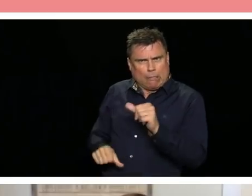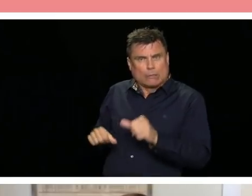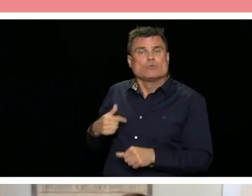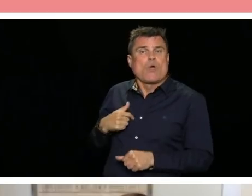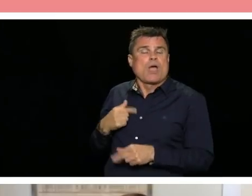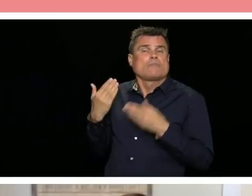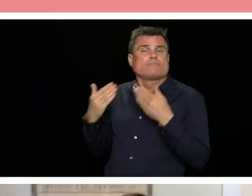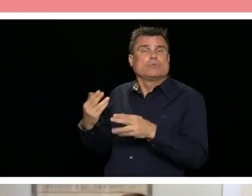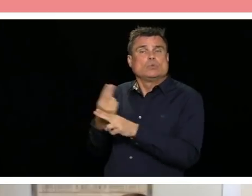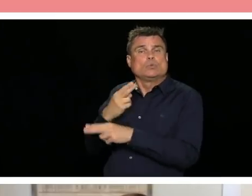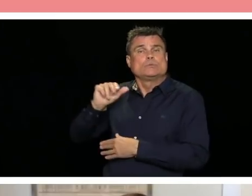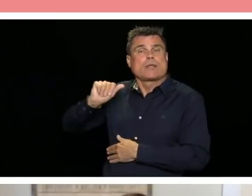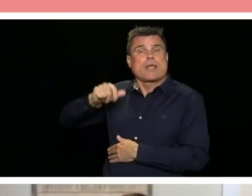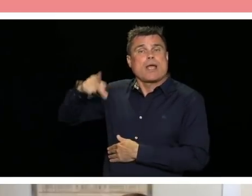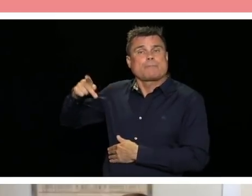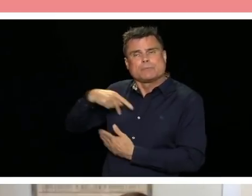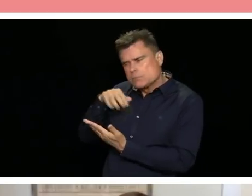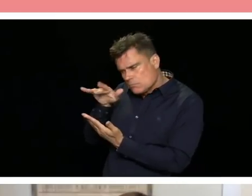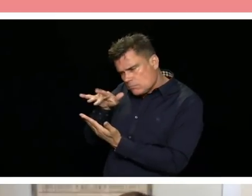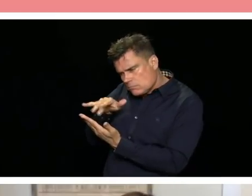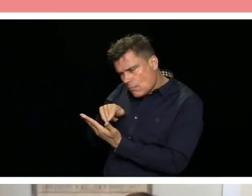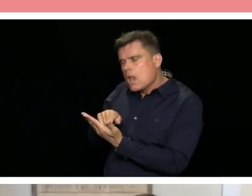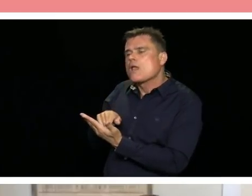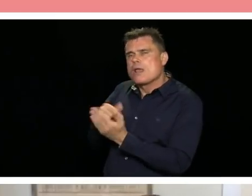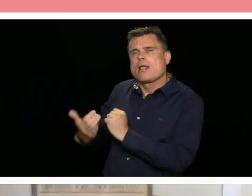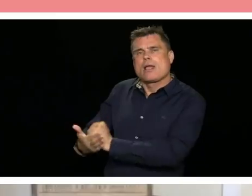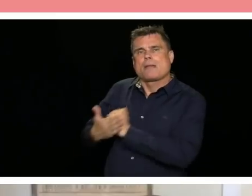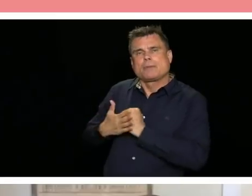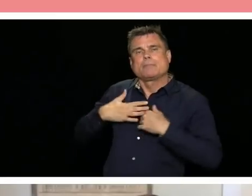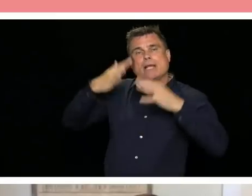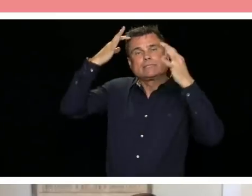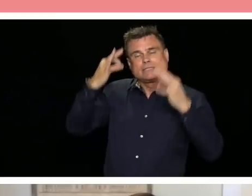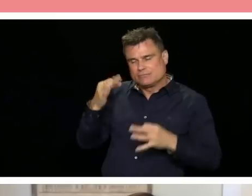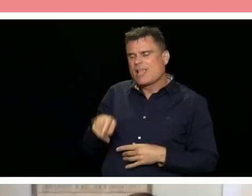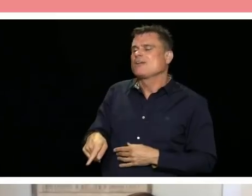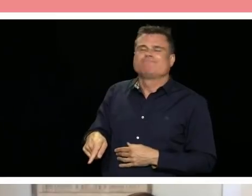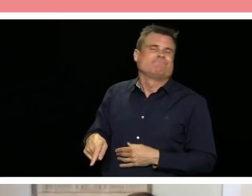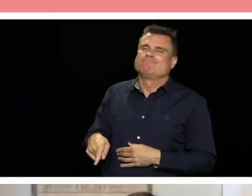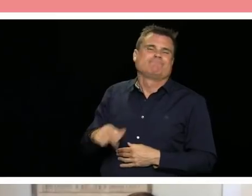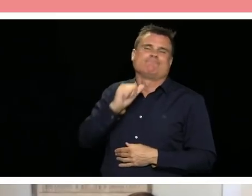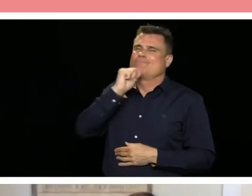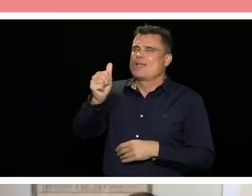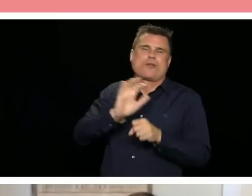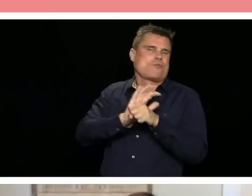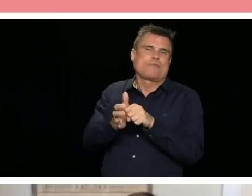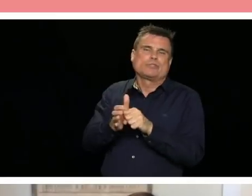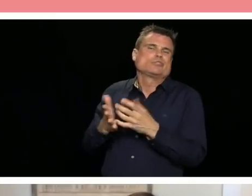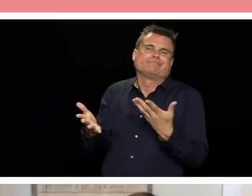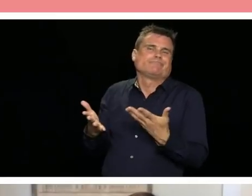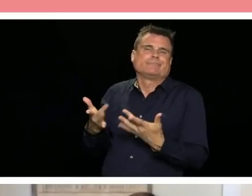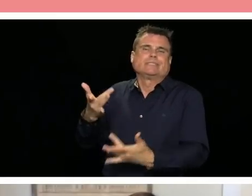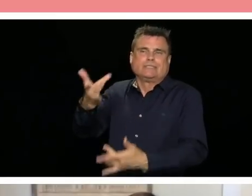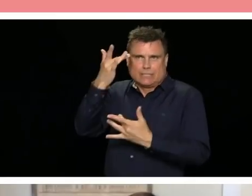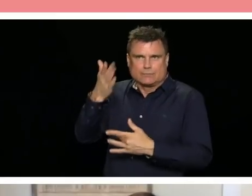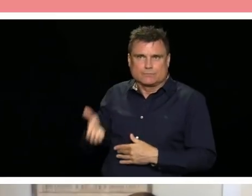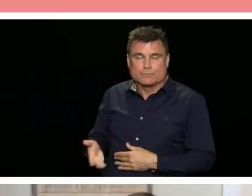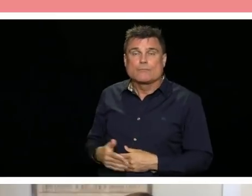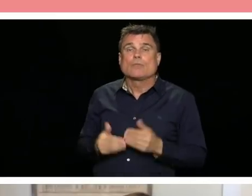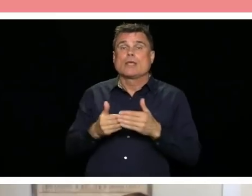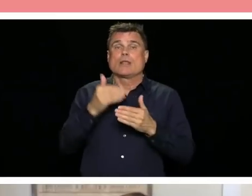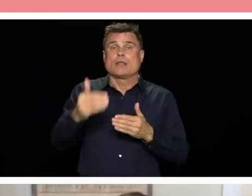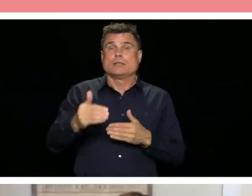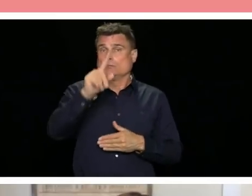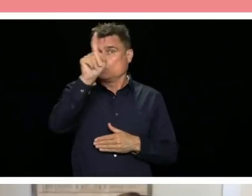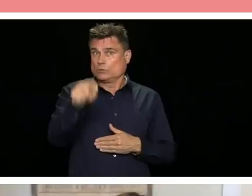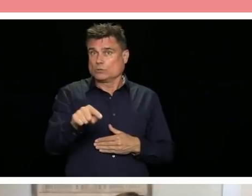this question comes from Todd from South Surrey. If daycares are shut down again in the event of a second wave, will